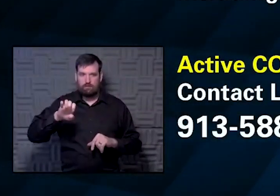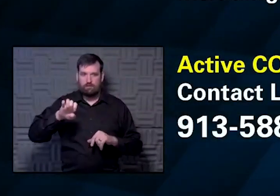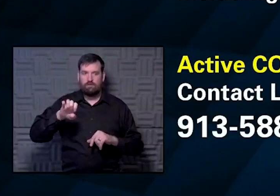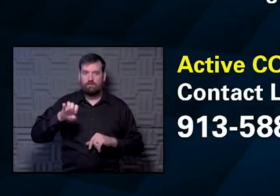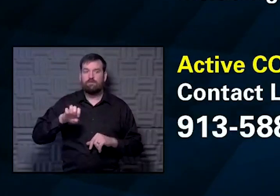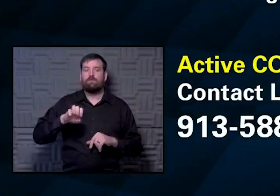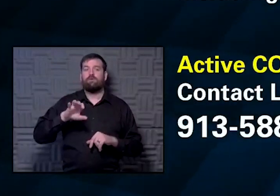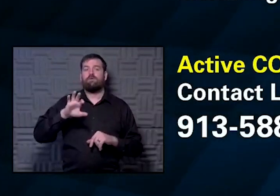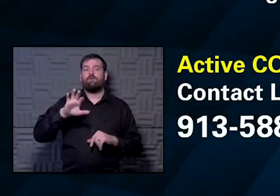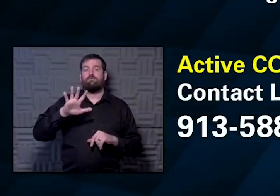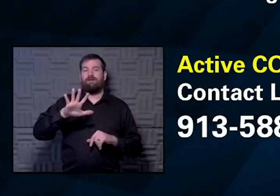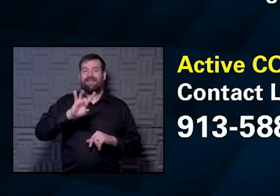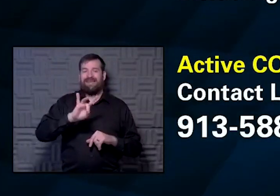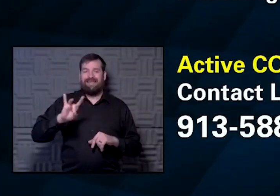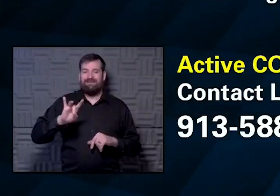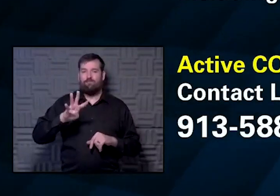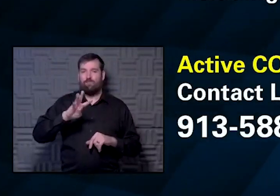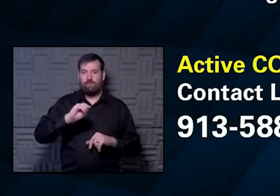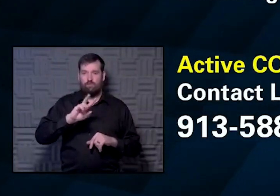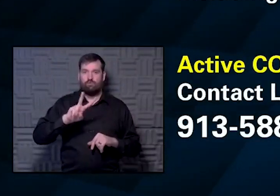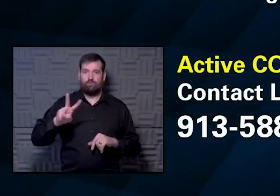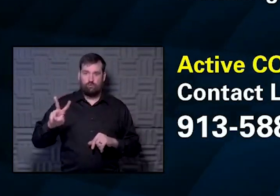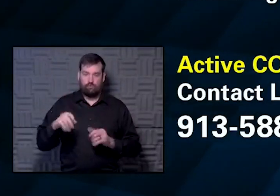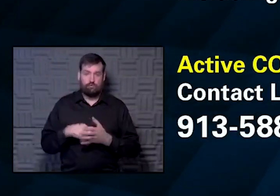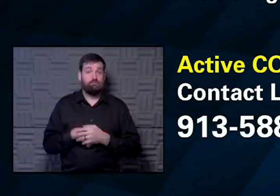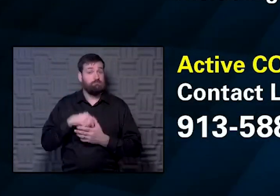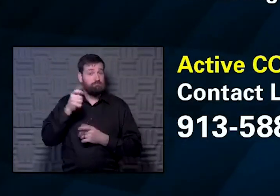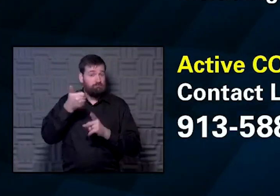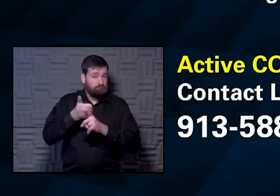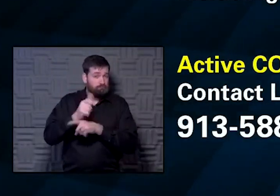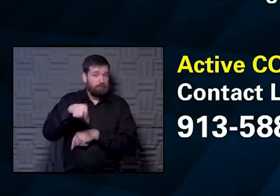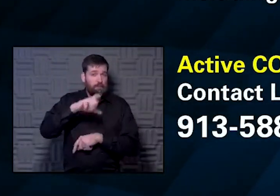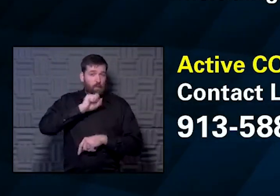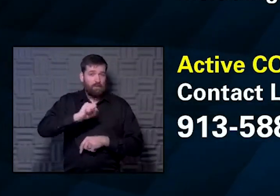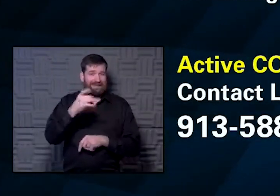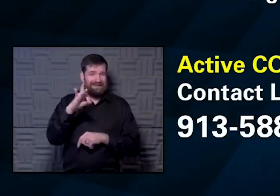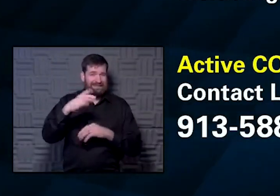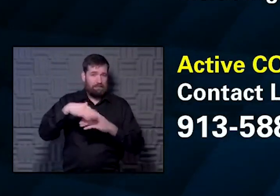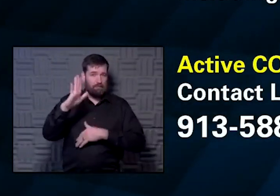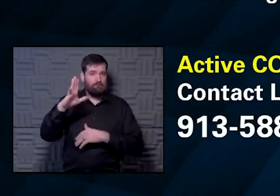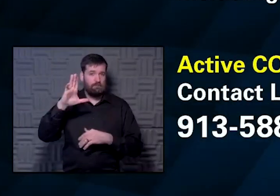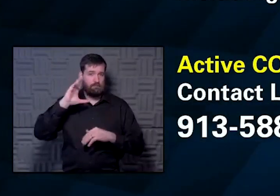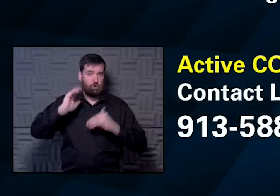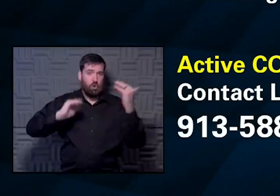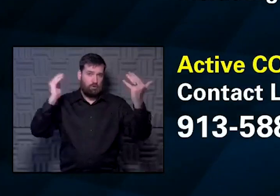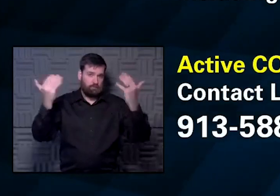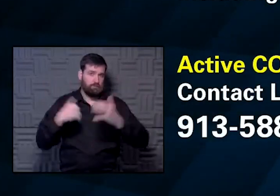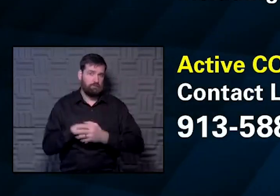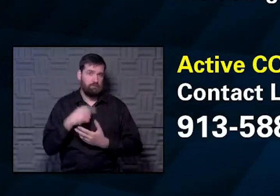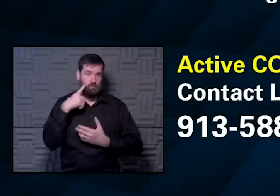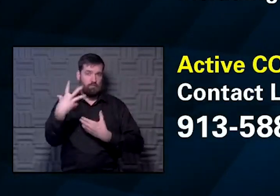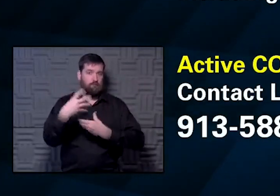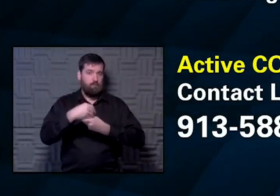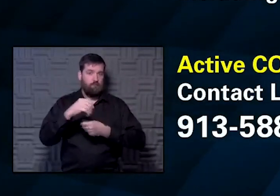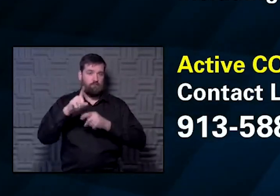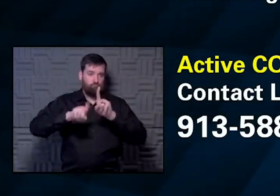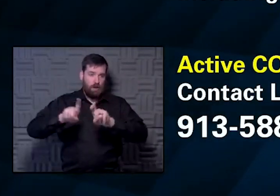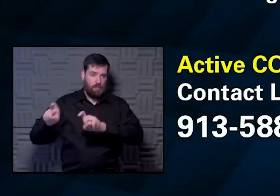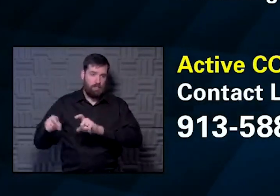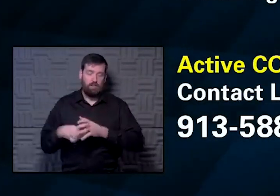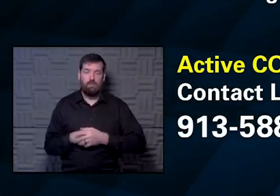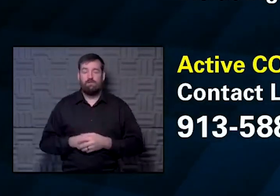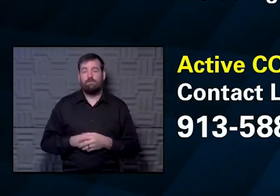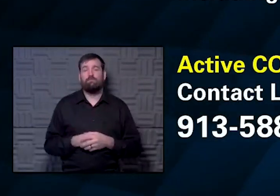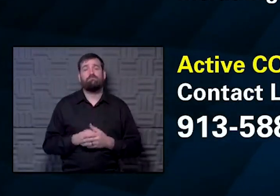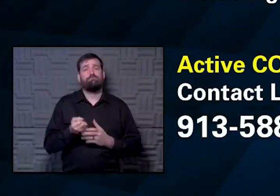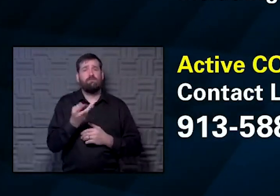588-4022. And you have to be an adult, 18 and older, to participate in the trial. And there are a